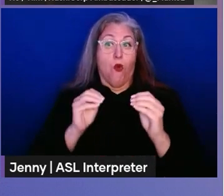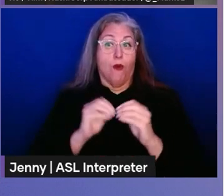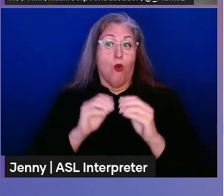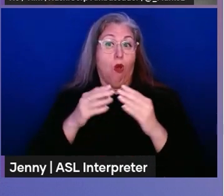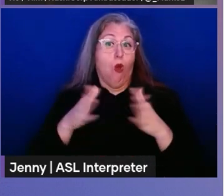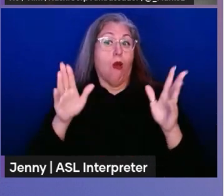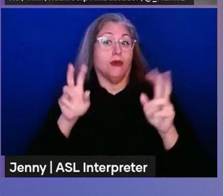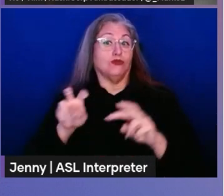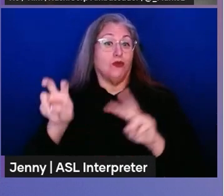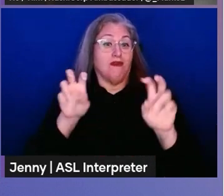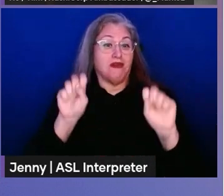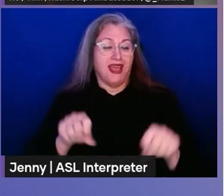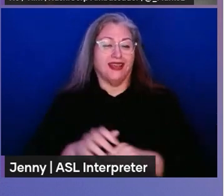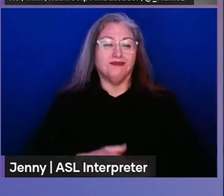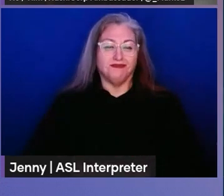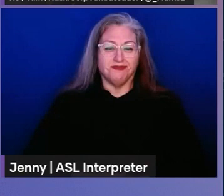yeah.